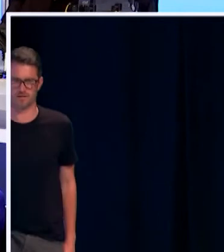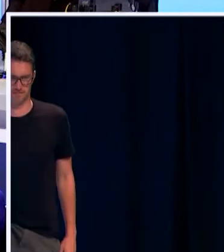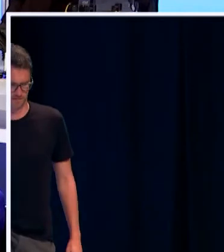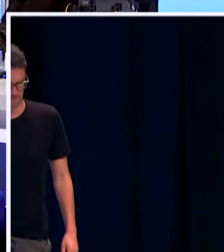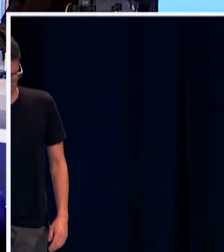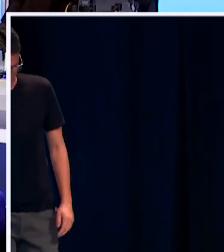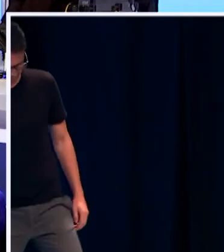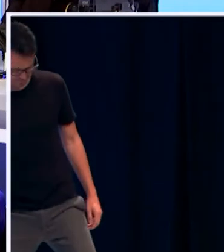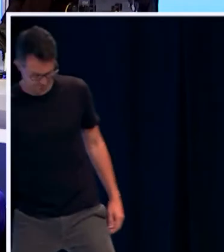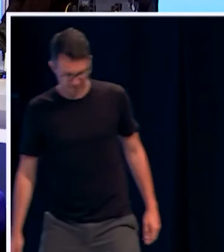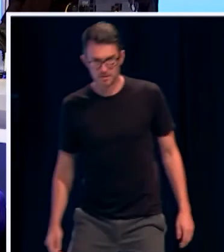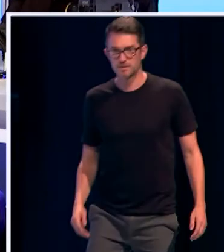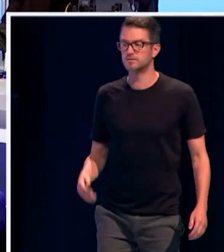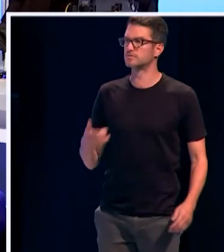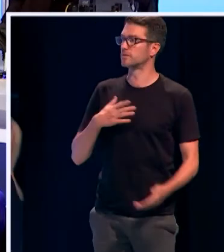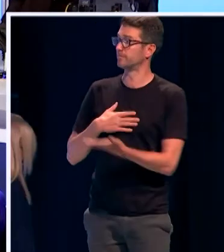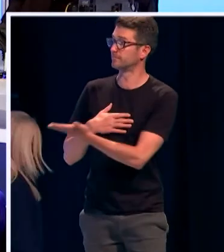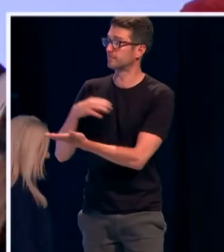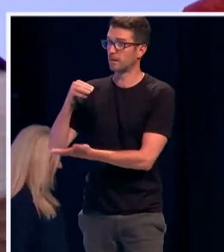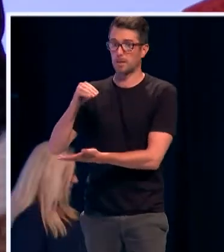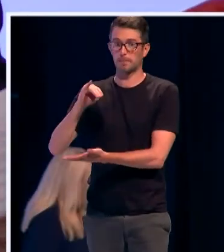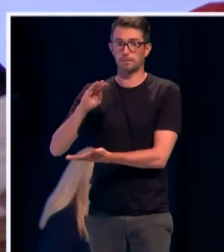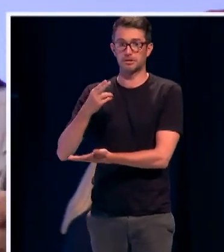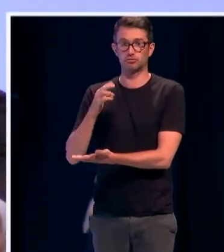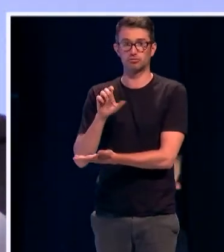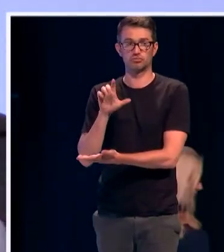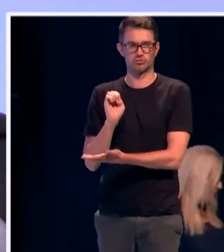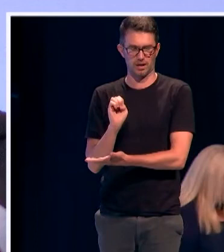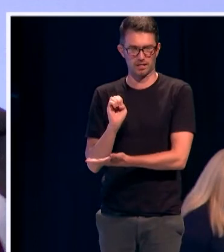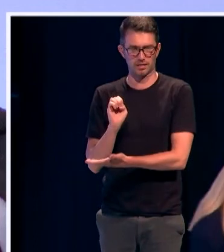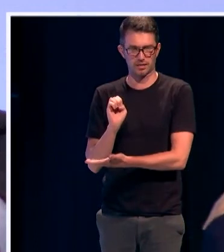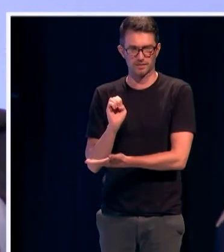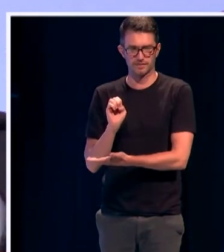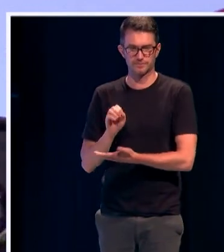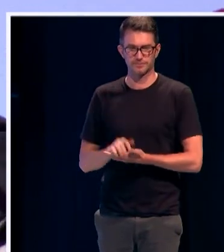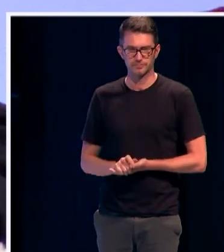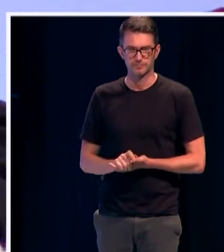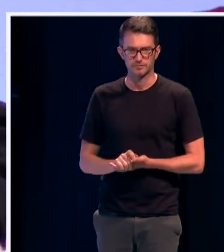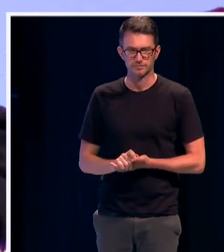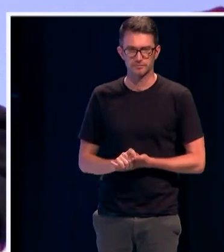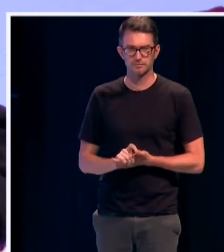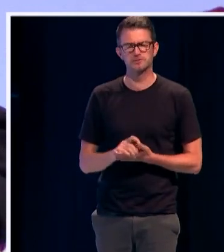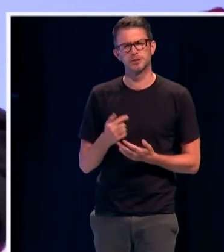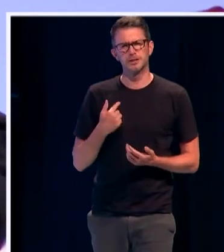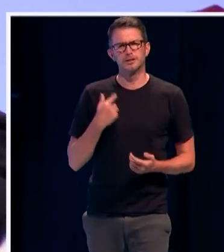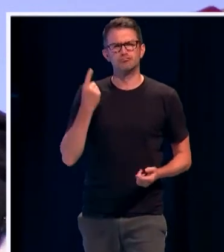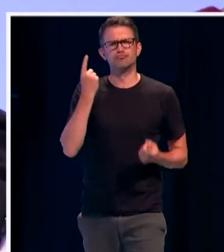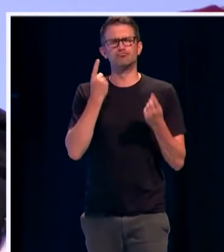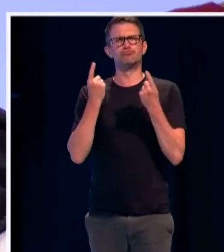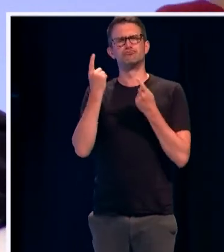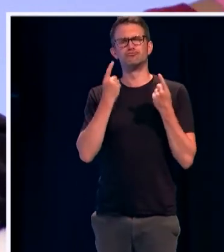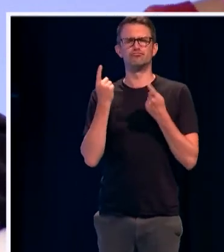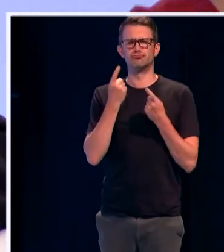just... it came to mind, a conversation I had with the representative